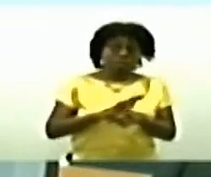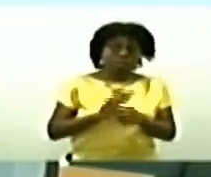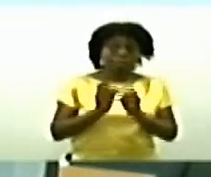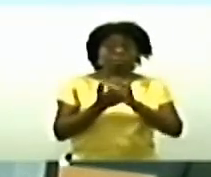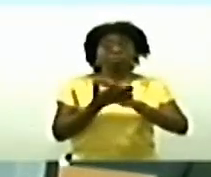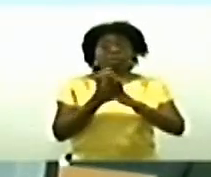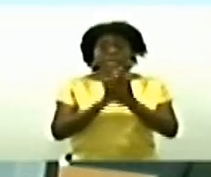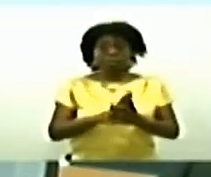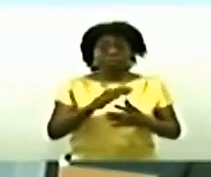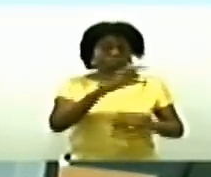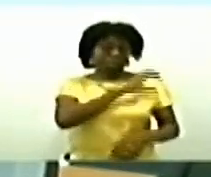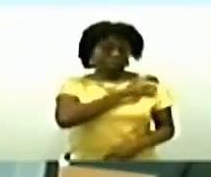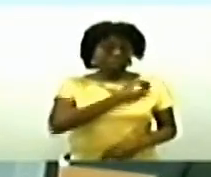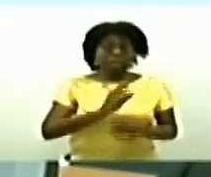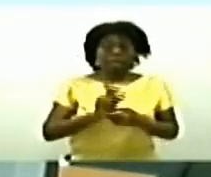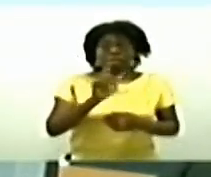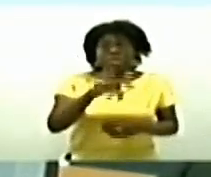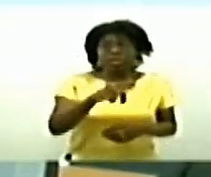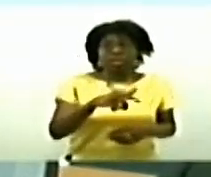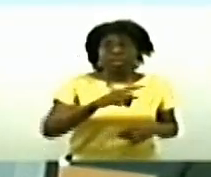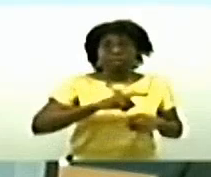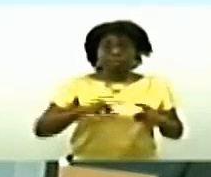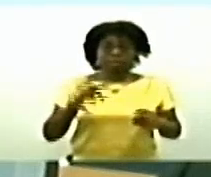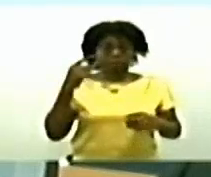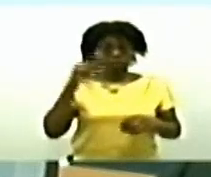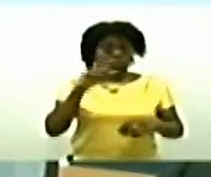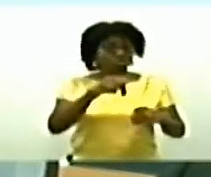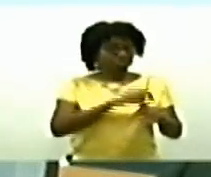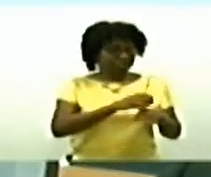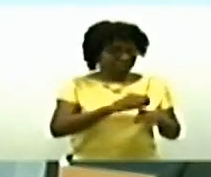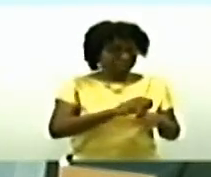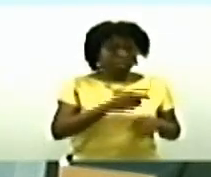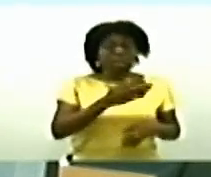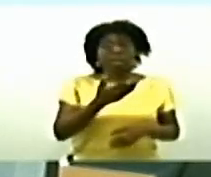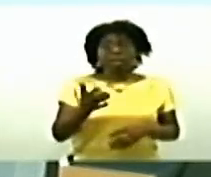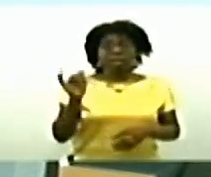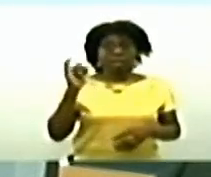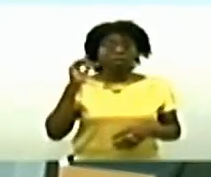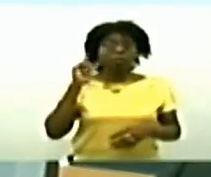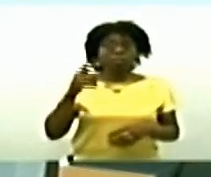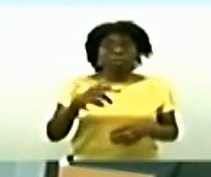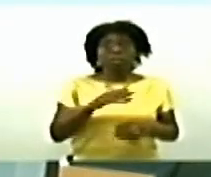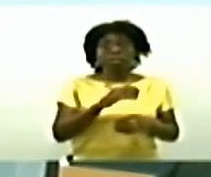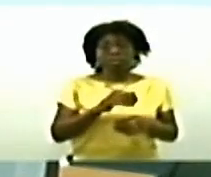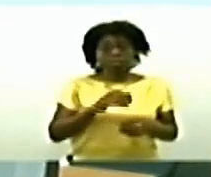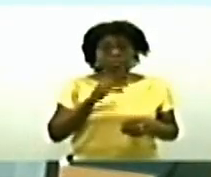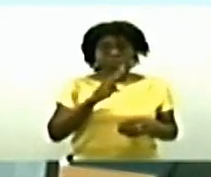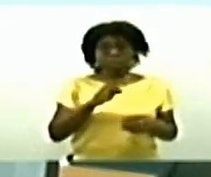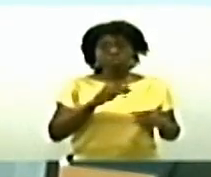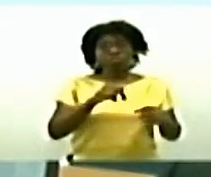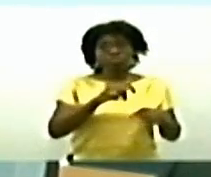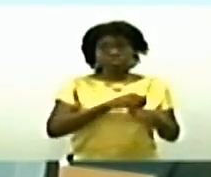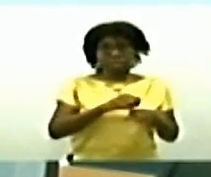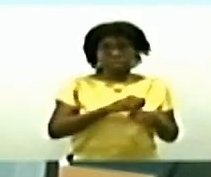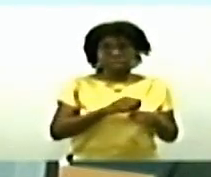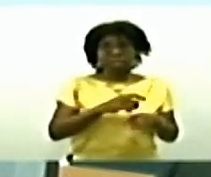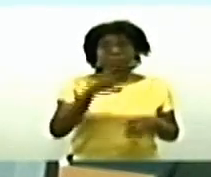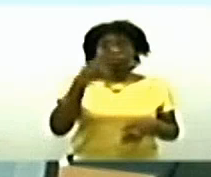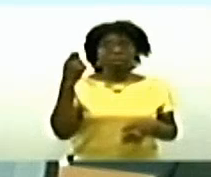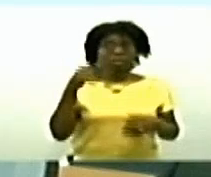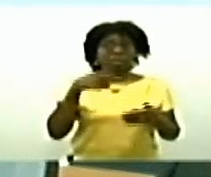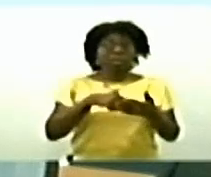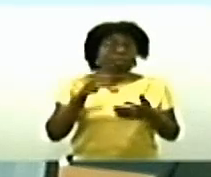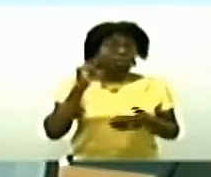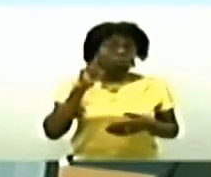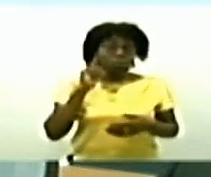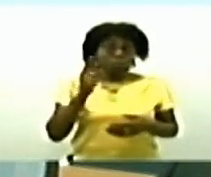on. When in terms of training and the likes, they will be taken through this, because frankly, this will call